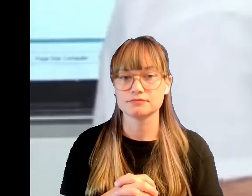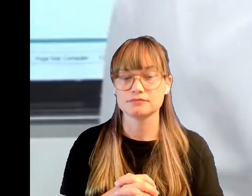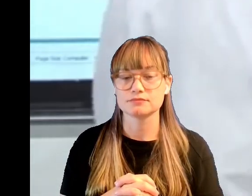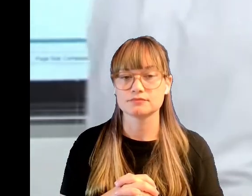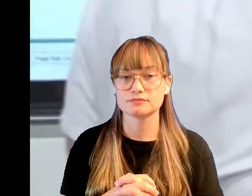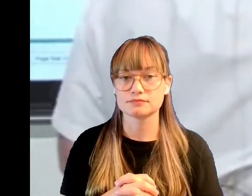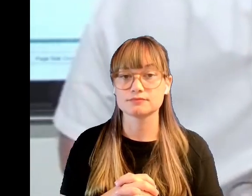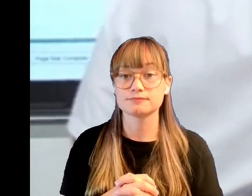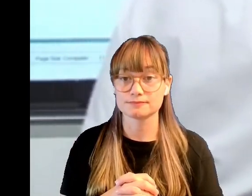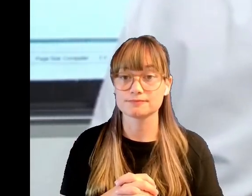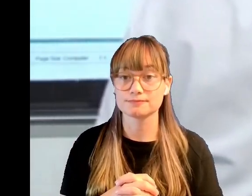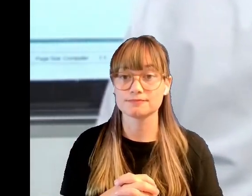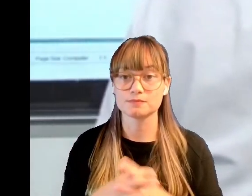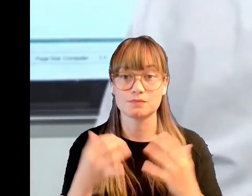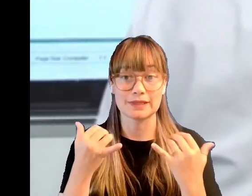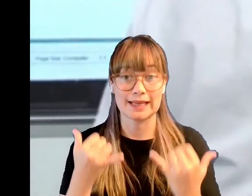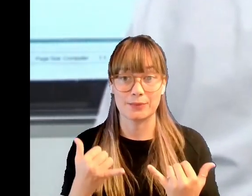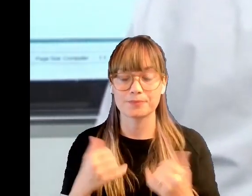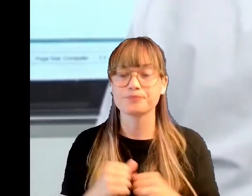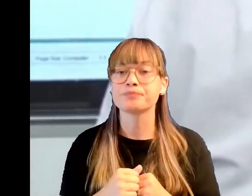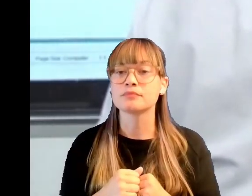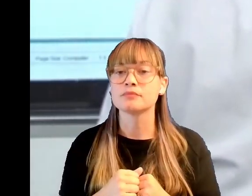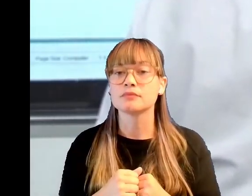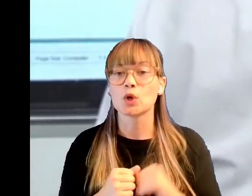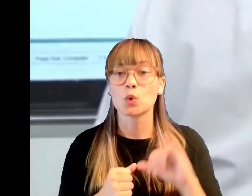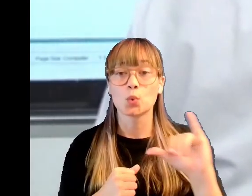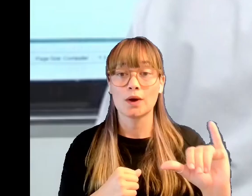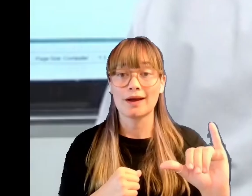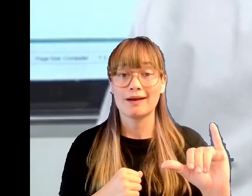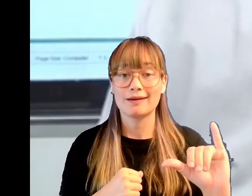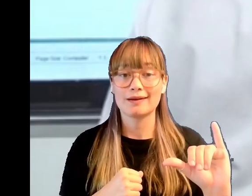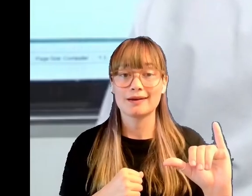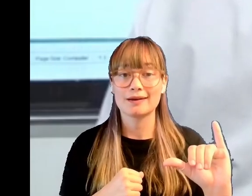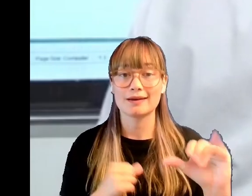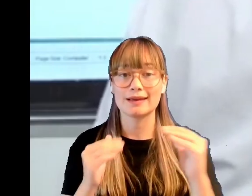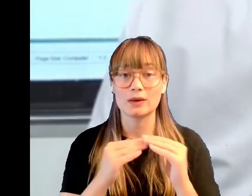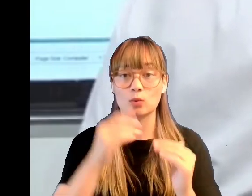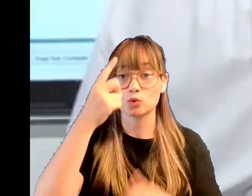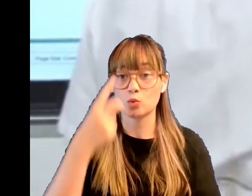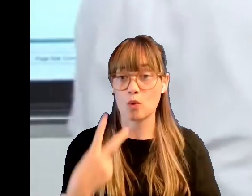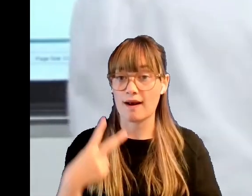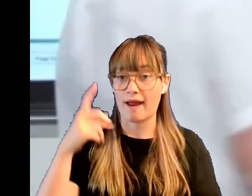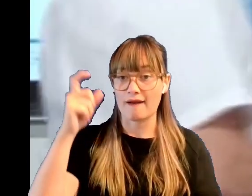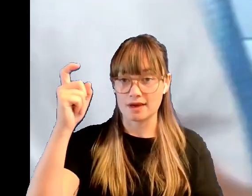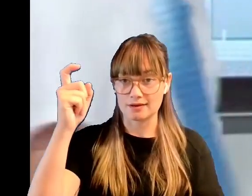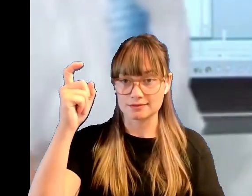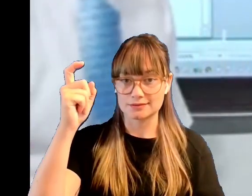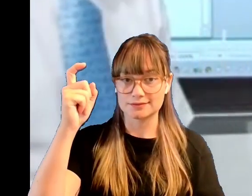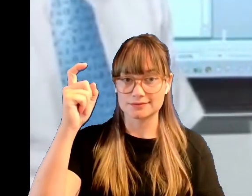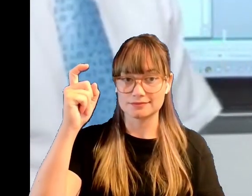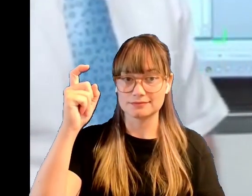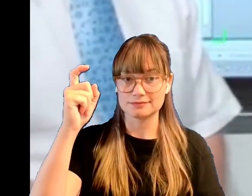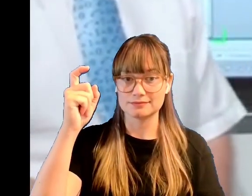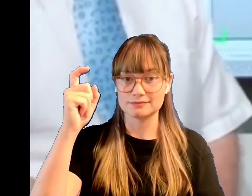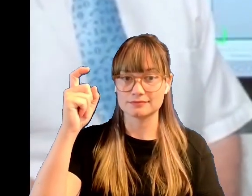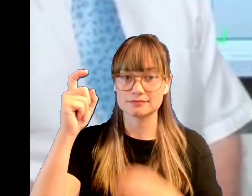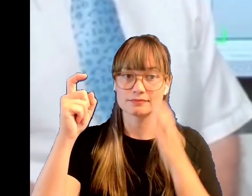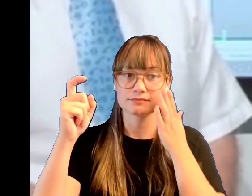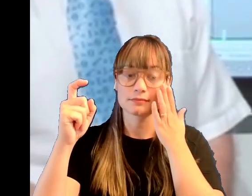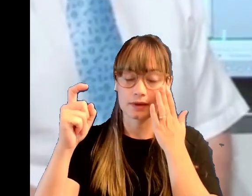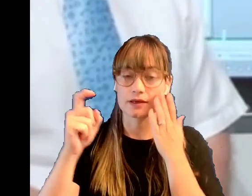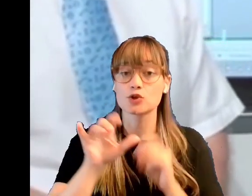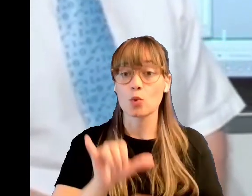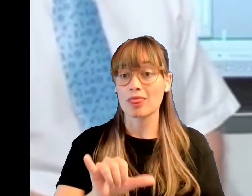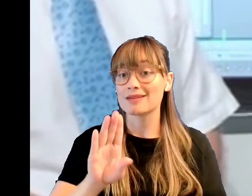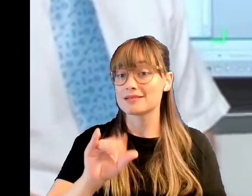the function y equals 1/2 to the x. So that would be called the exponential